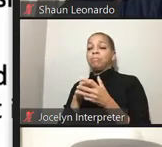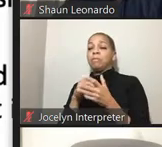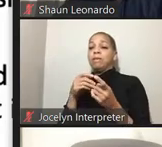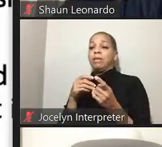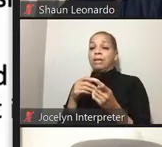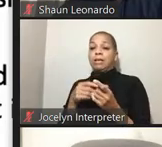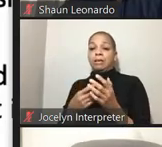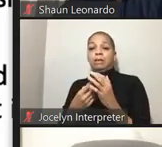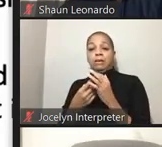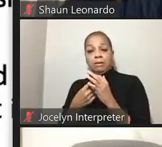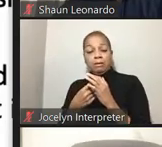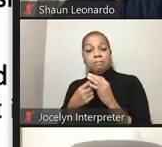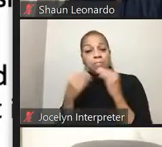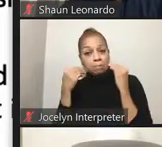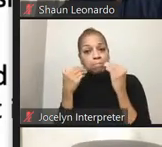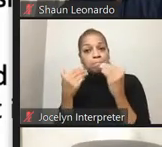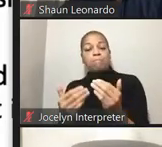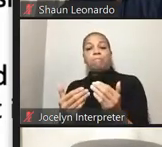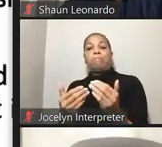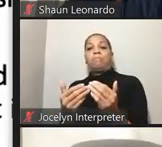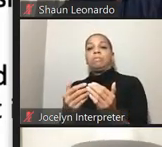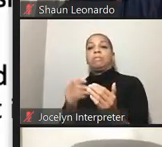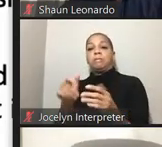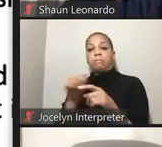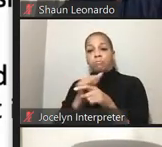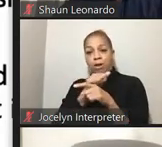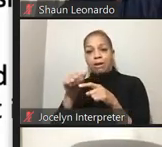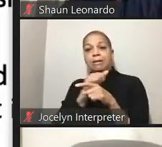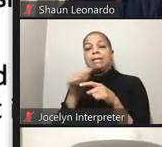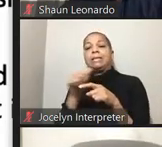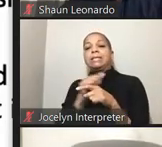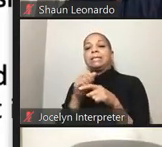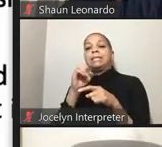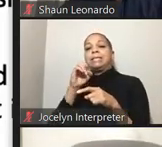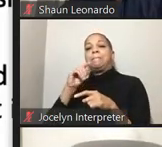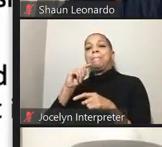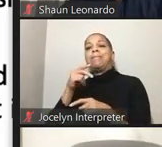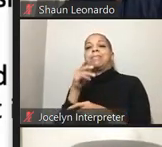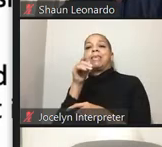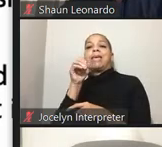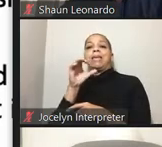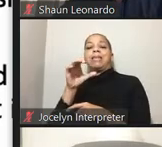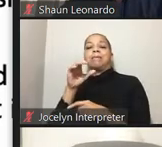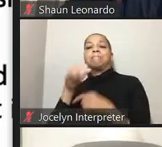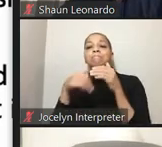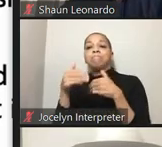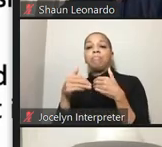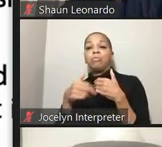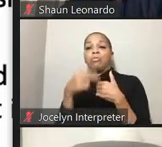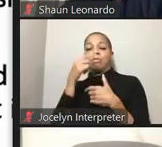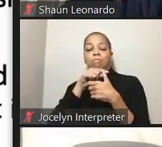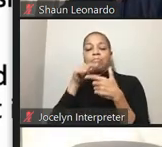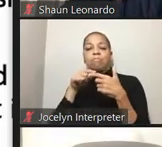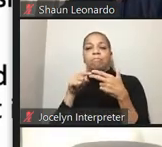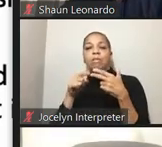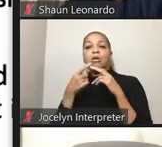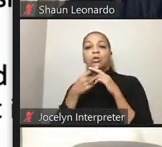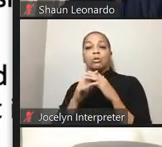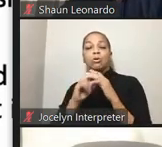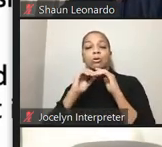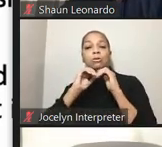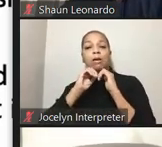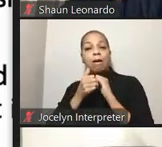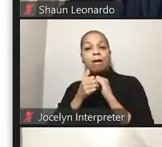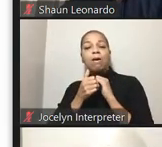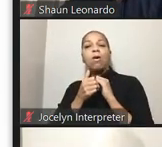witnessing practices. This practice is a three-step process. It starts first with witnessing the trauma, what